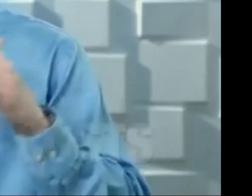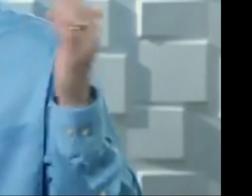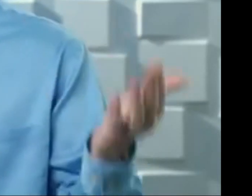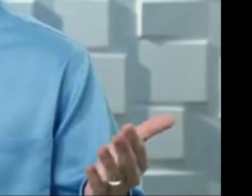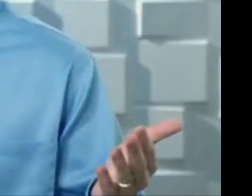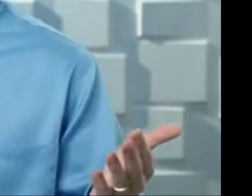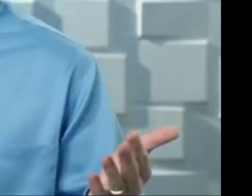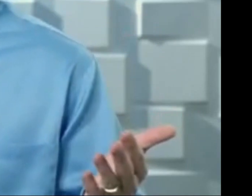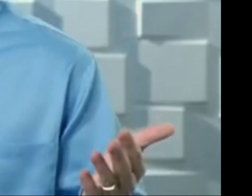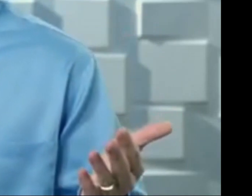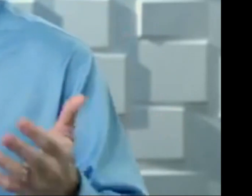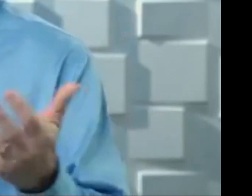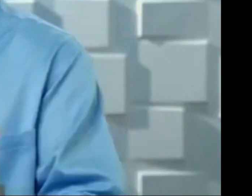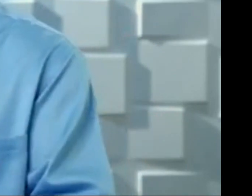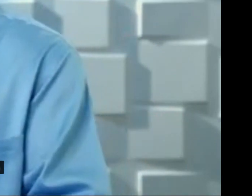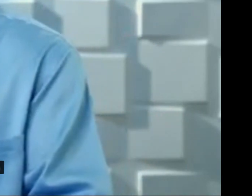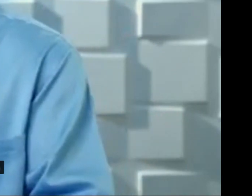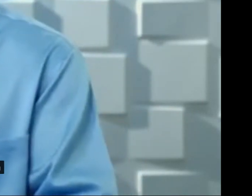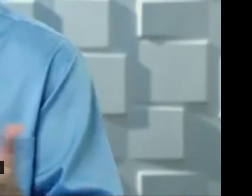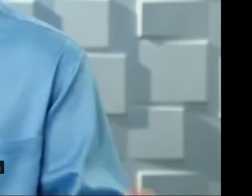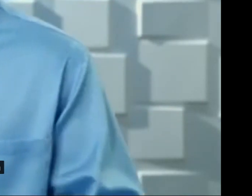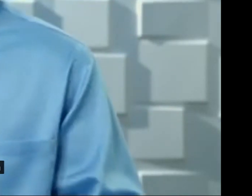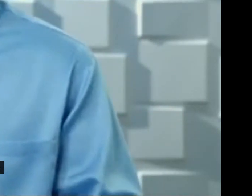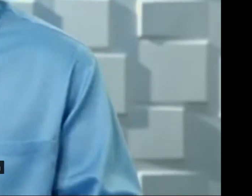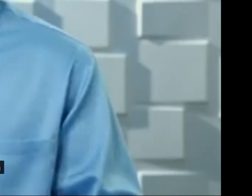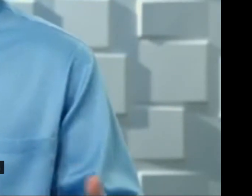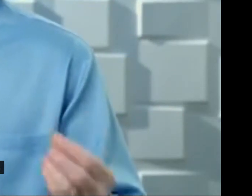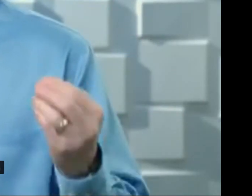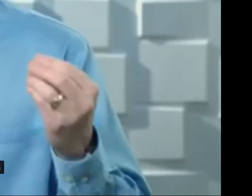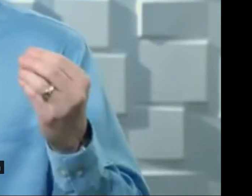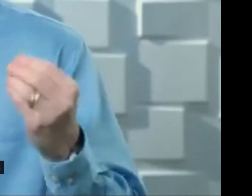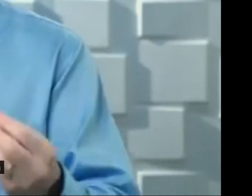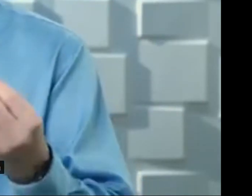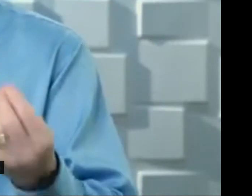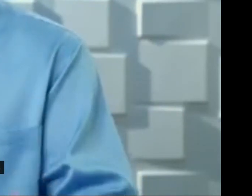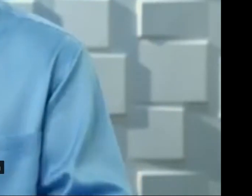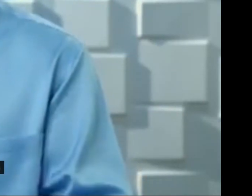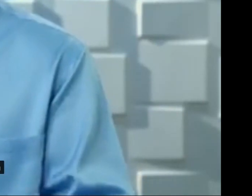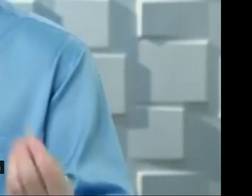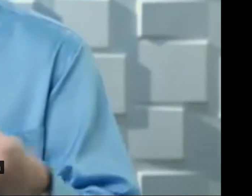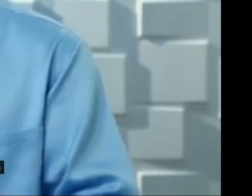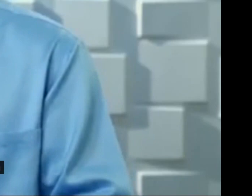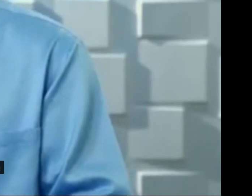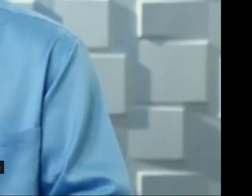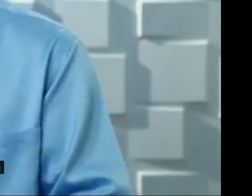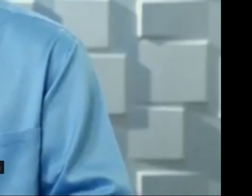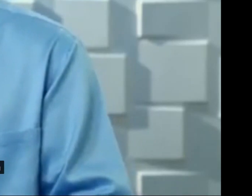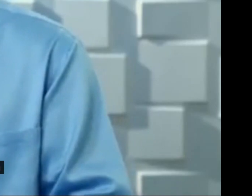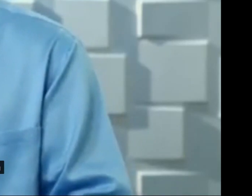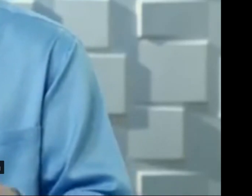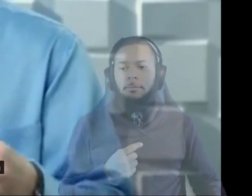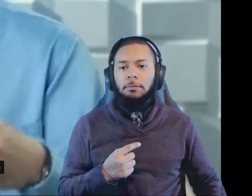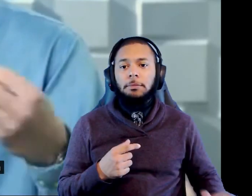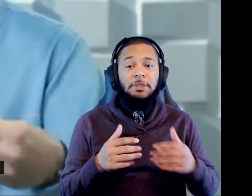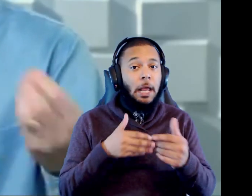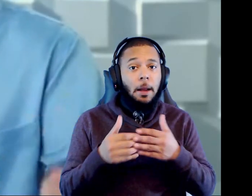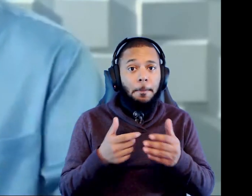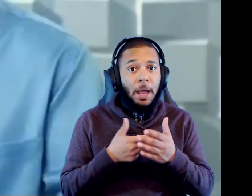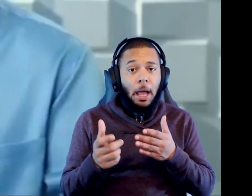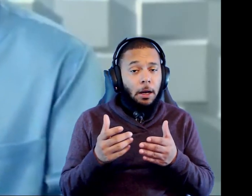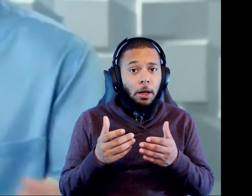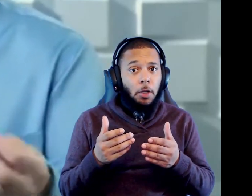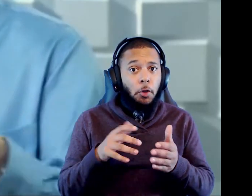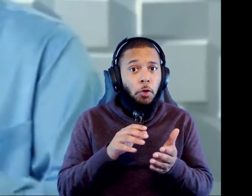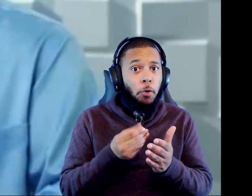the opportunity to purchase something, to buy something. Whether you choose to or not, depending what